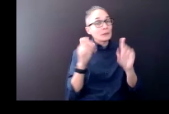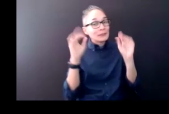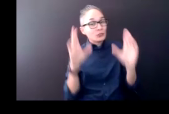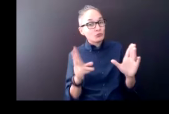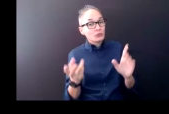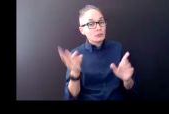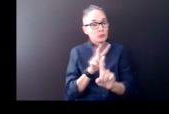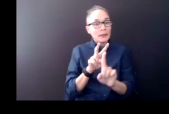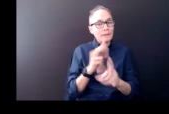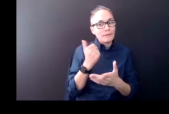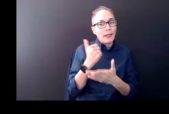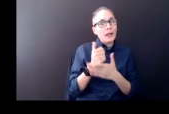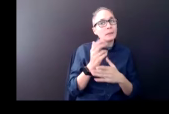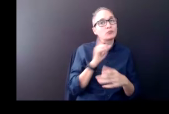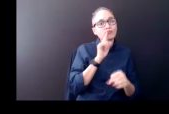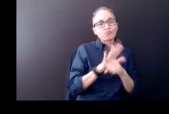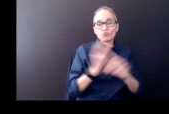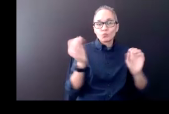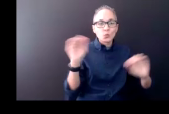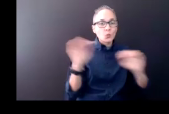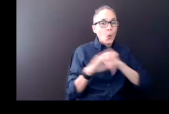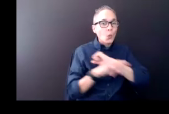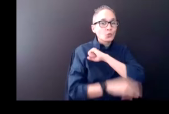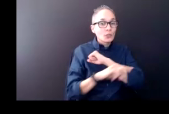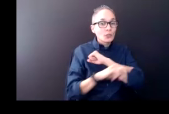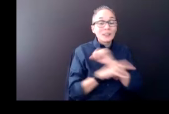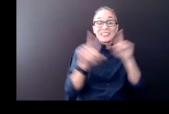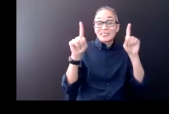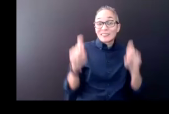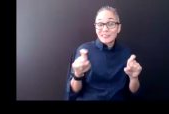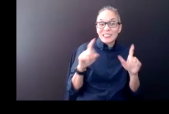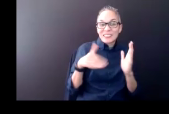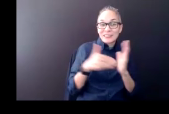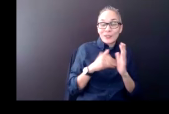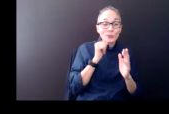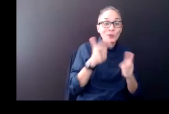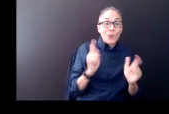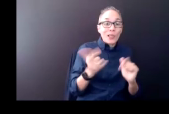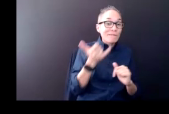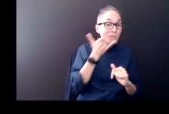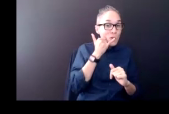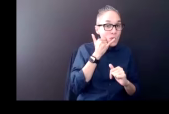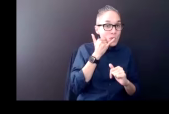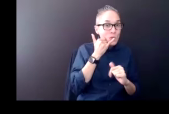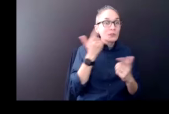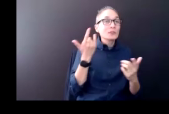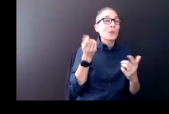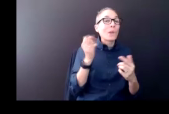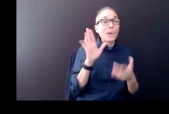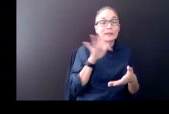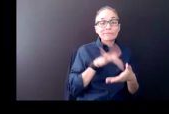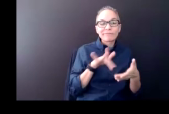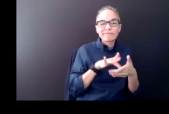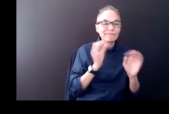that helped ensure that there was no cheating. Testing centers also don't allow phones to come in, and